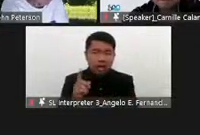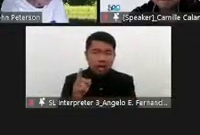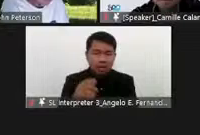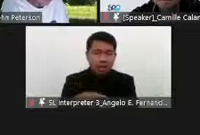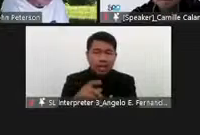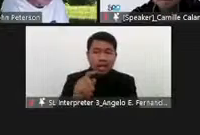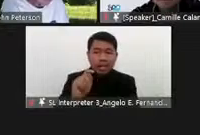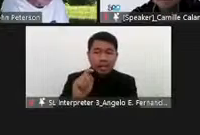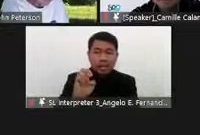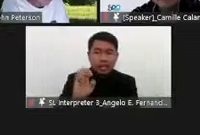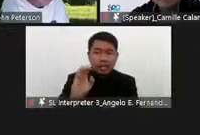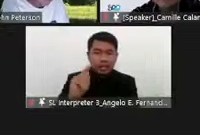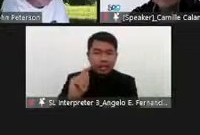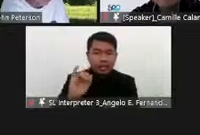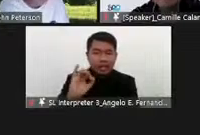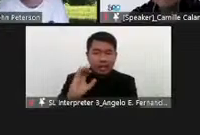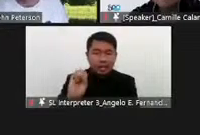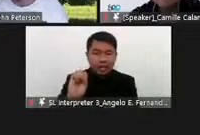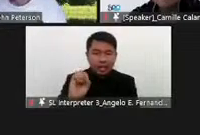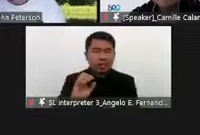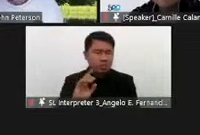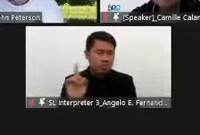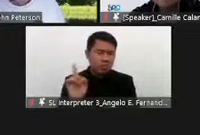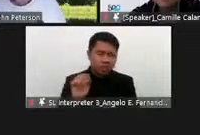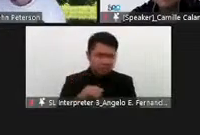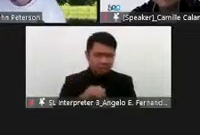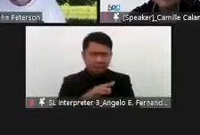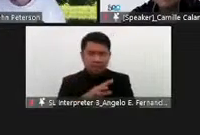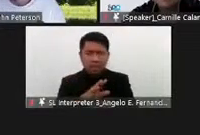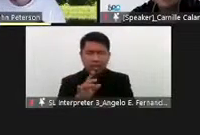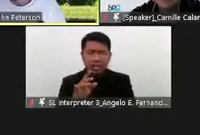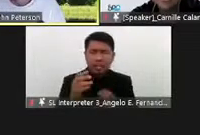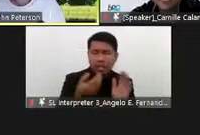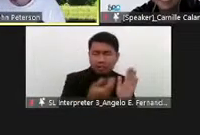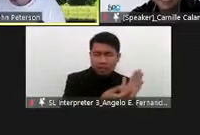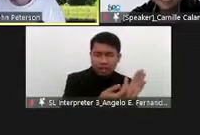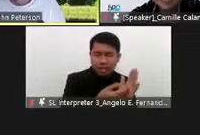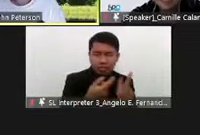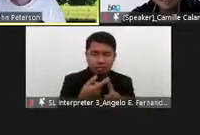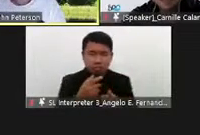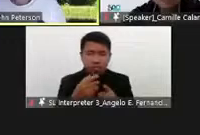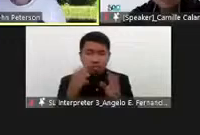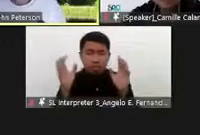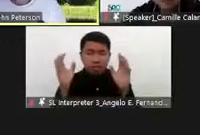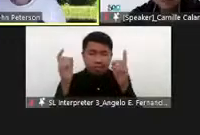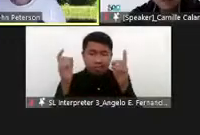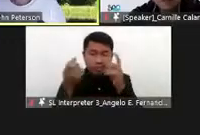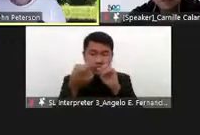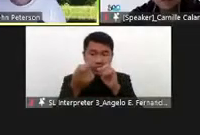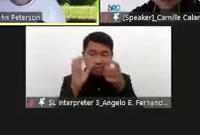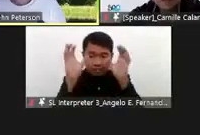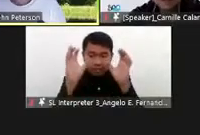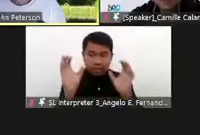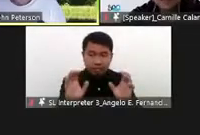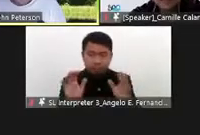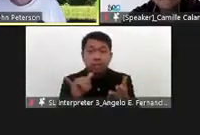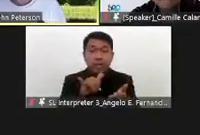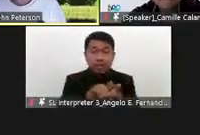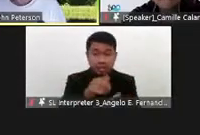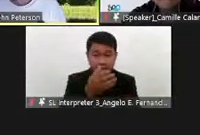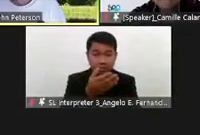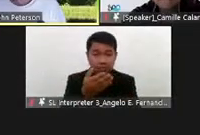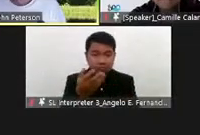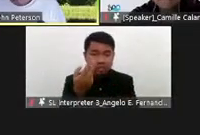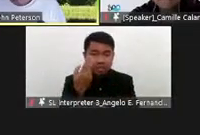tektites with climate change? Question from Facebook. Okay. Well, if they're found there in Albuquerque, I